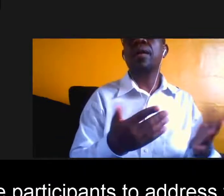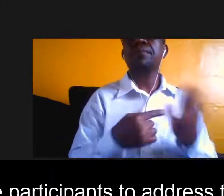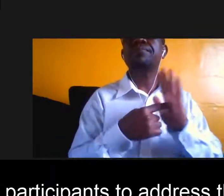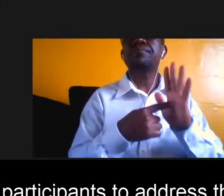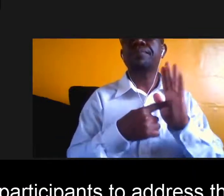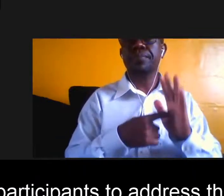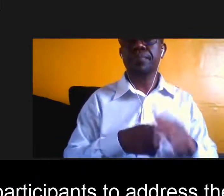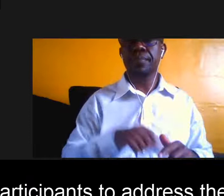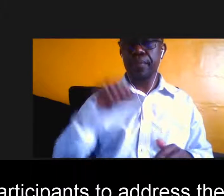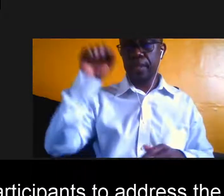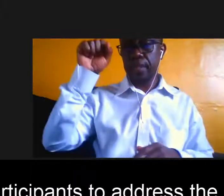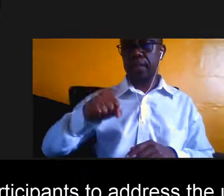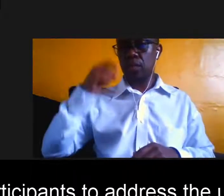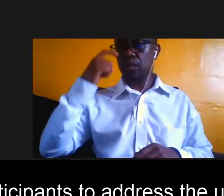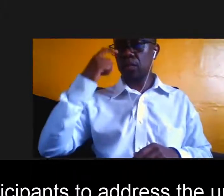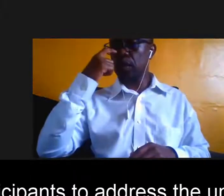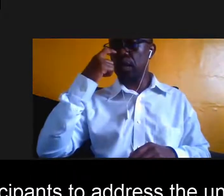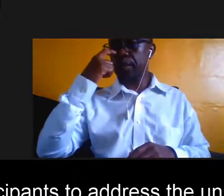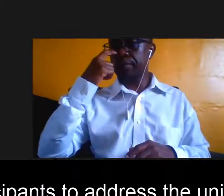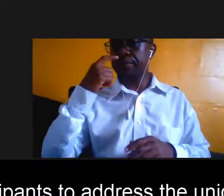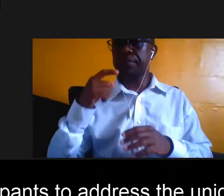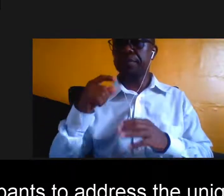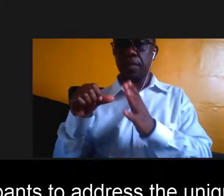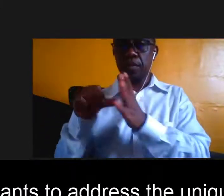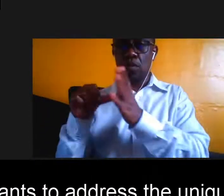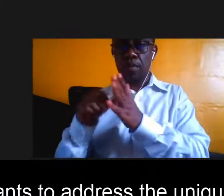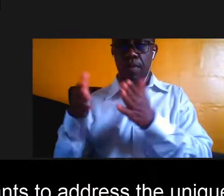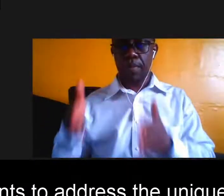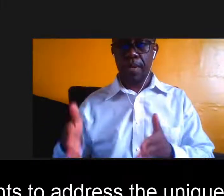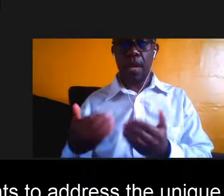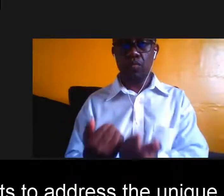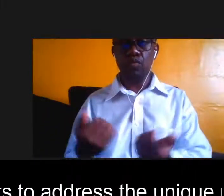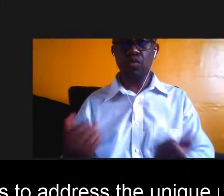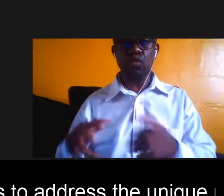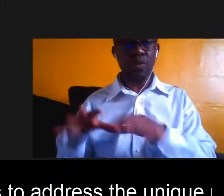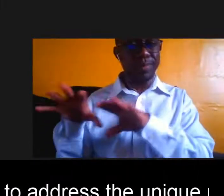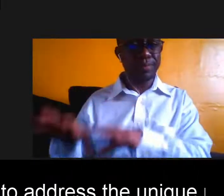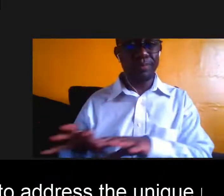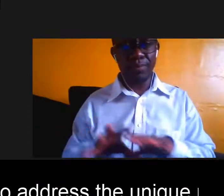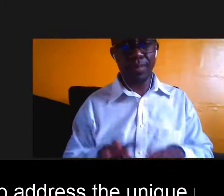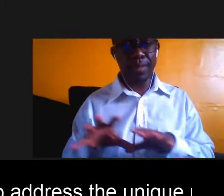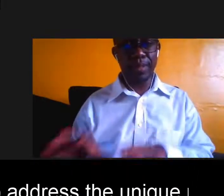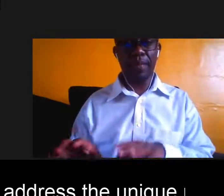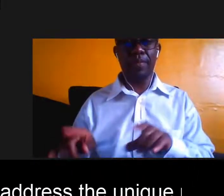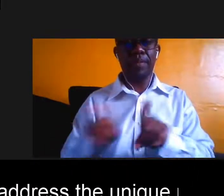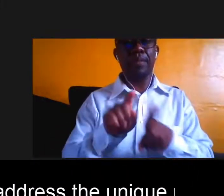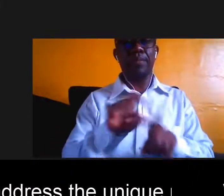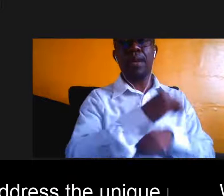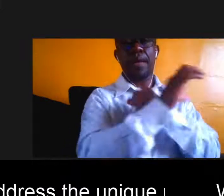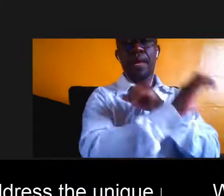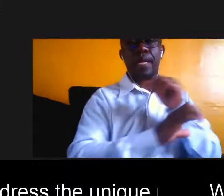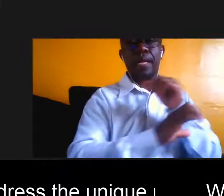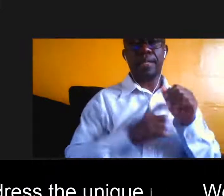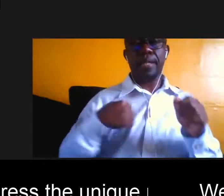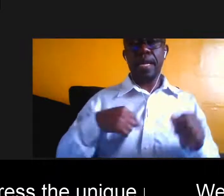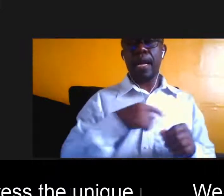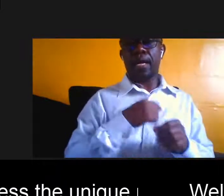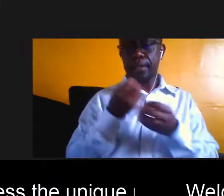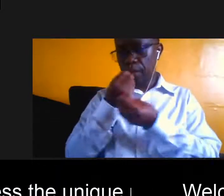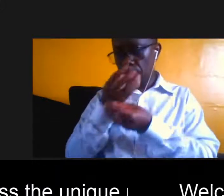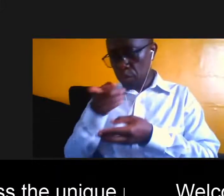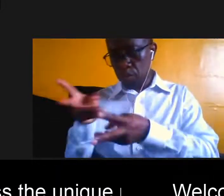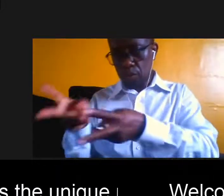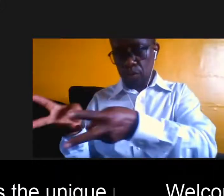children are being violated, which we all know is happening, and any other country, how do we capture that information? The